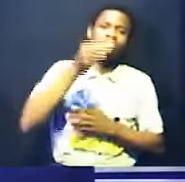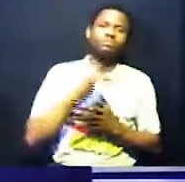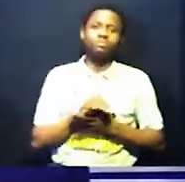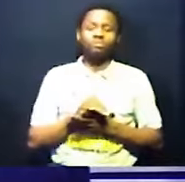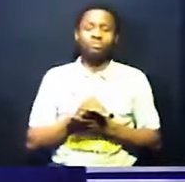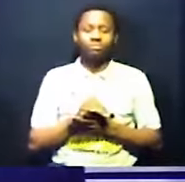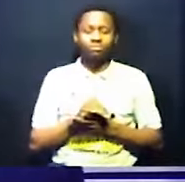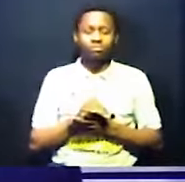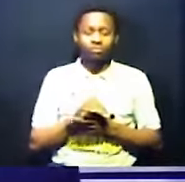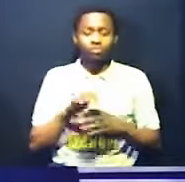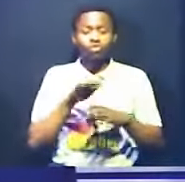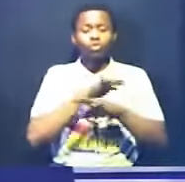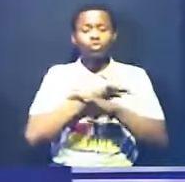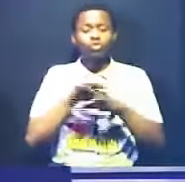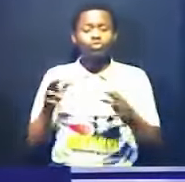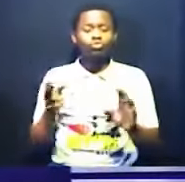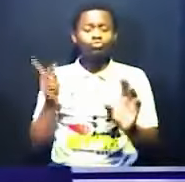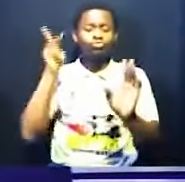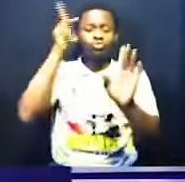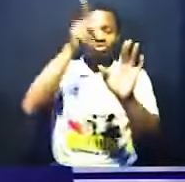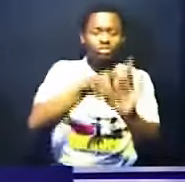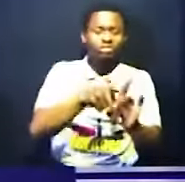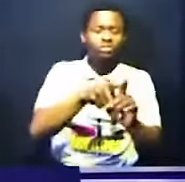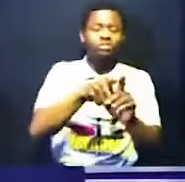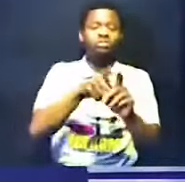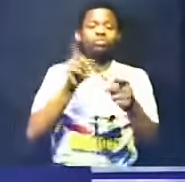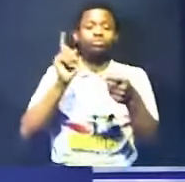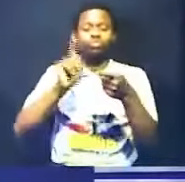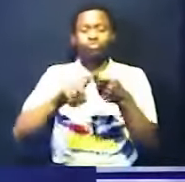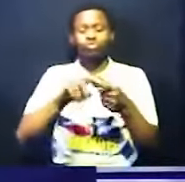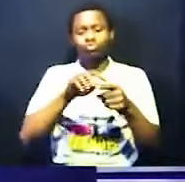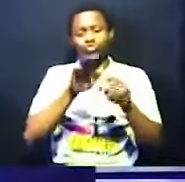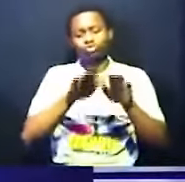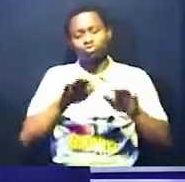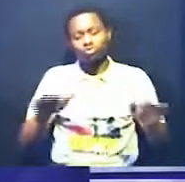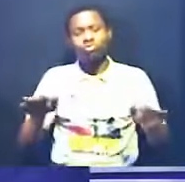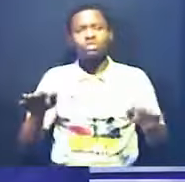not be a willing party to